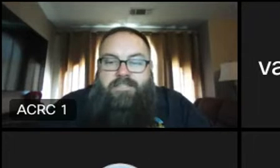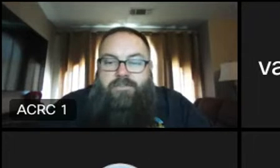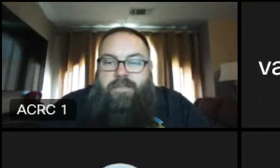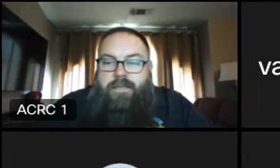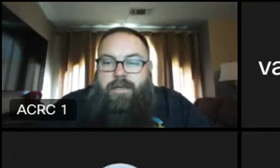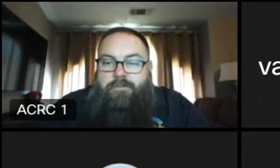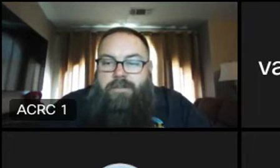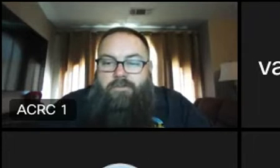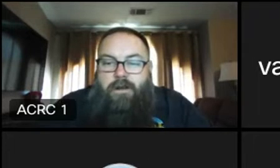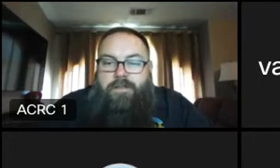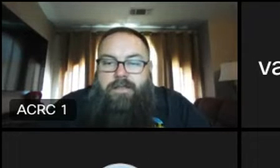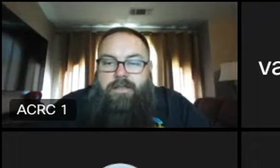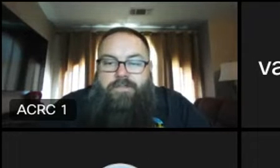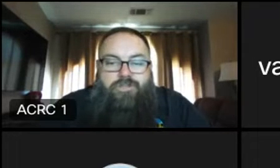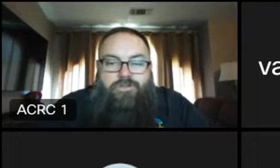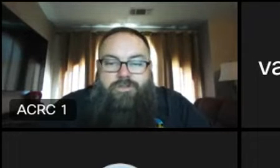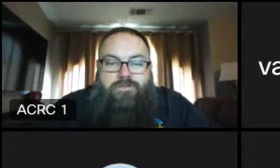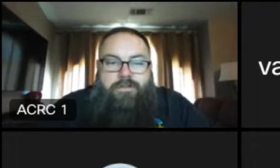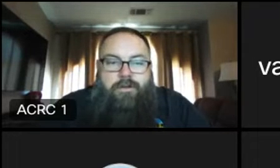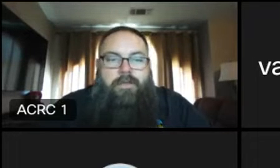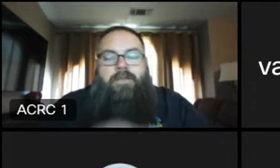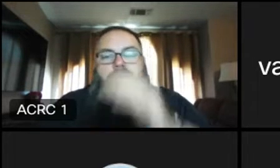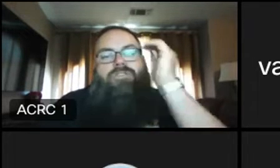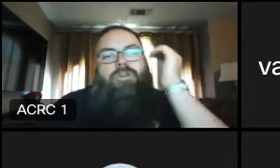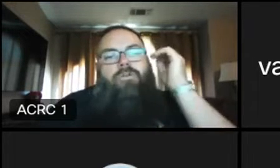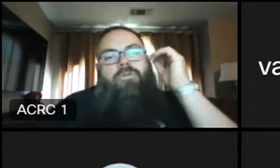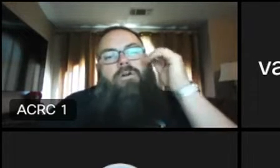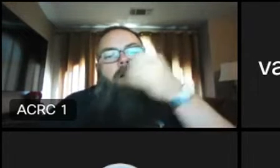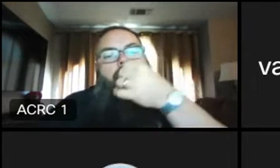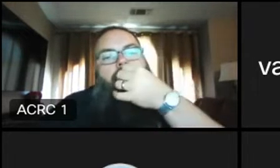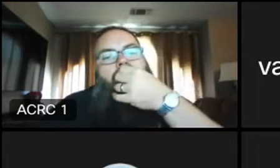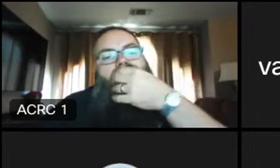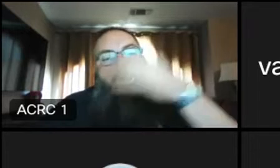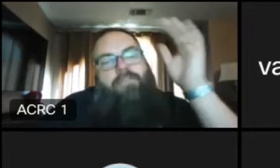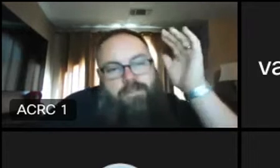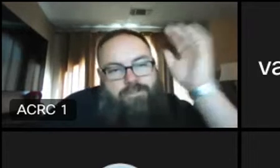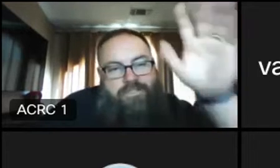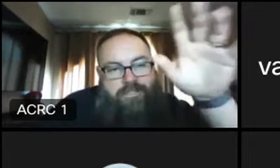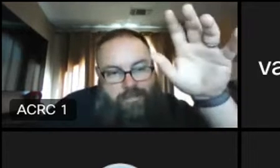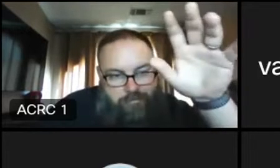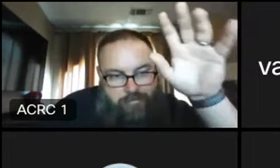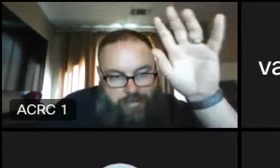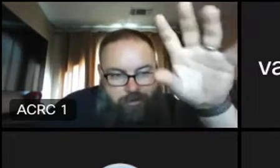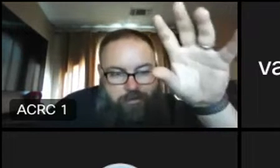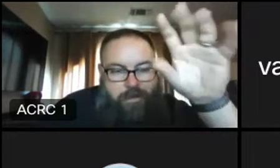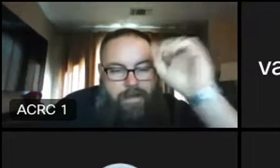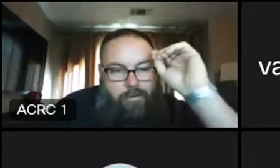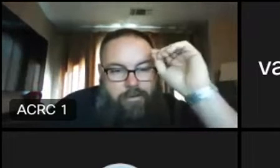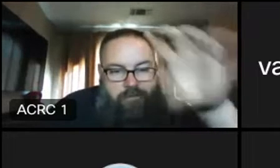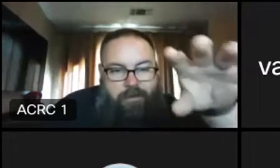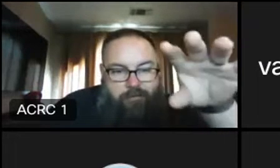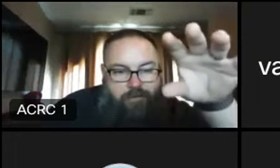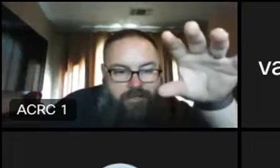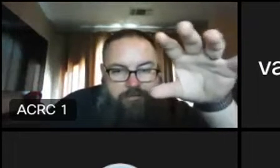options to continue the at-home day program with clients if they choose to do so? So I'm trying to think logistically here, and I